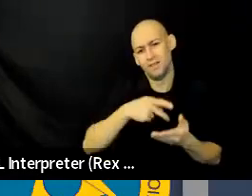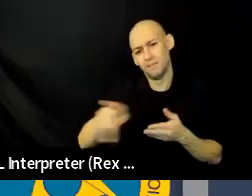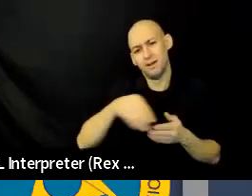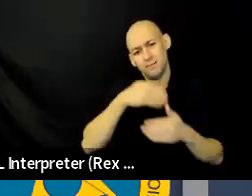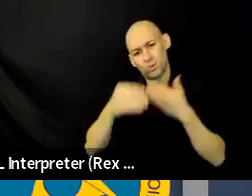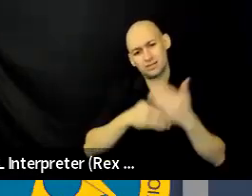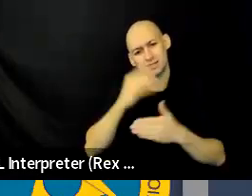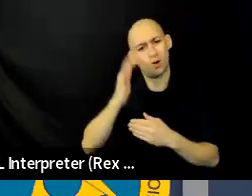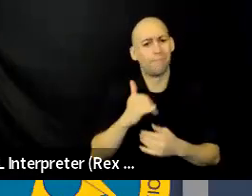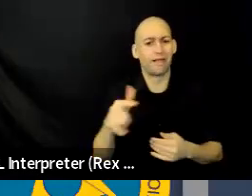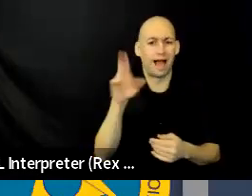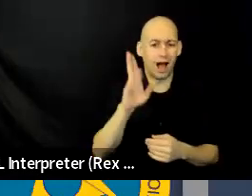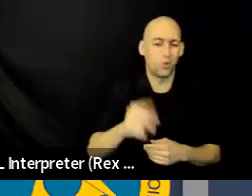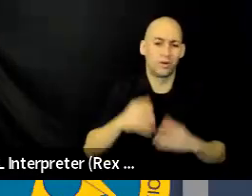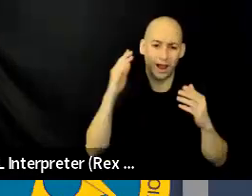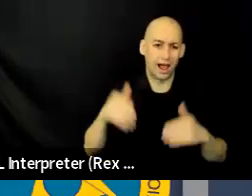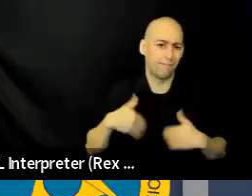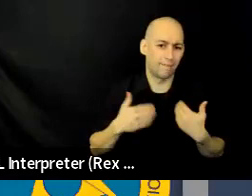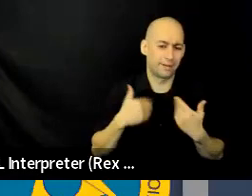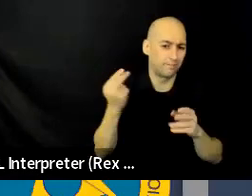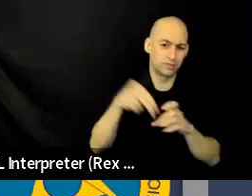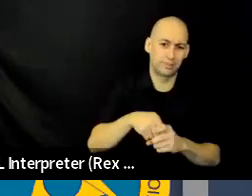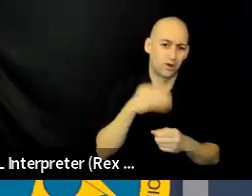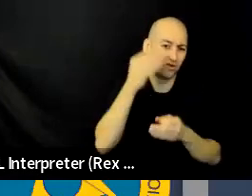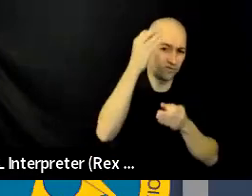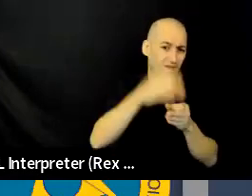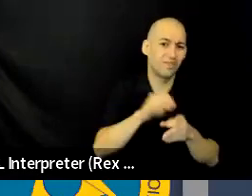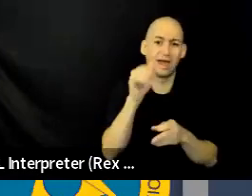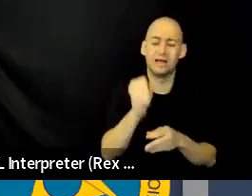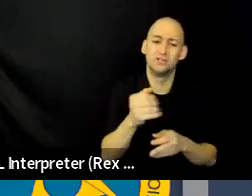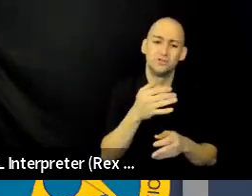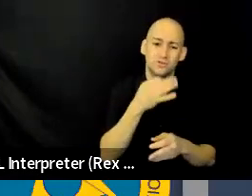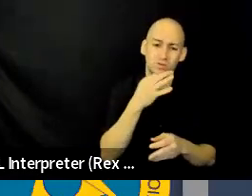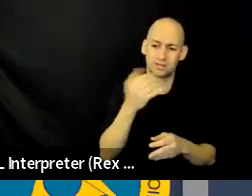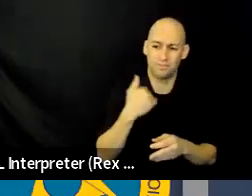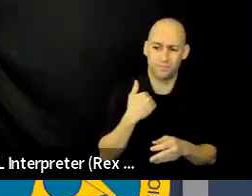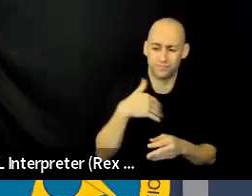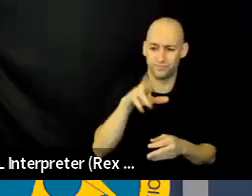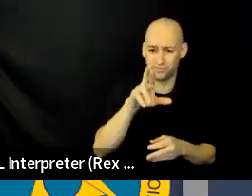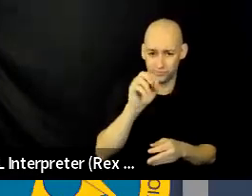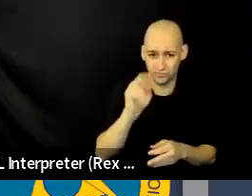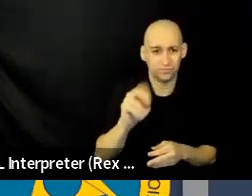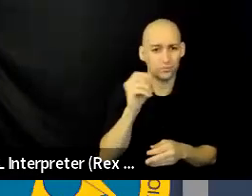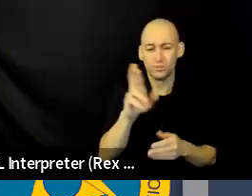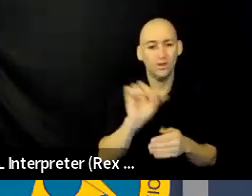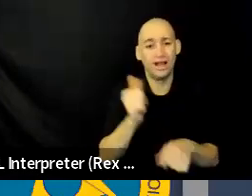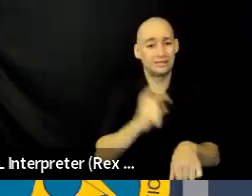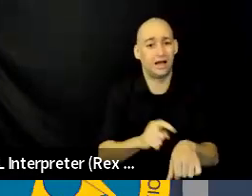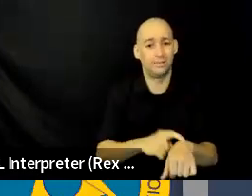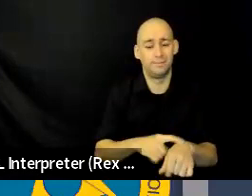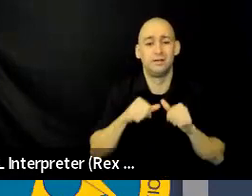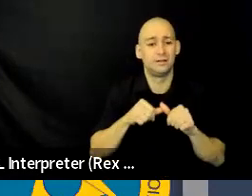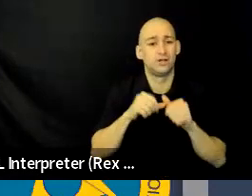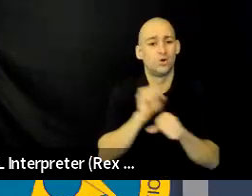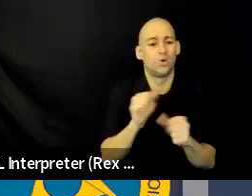play out, and we're happy to participate in good faith as soon as we have the RON, or even at any time, continue to work with them on the